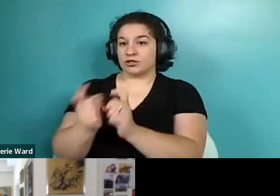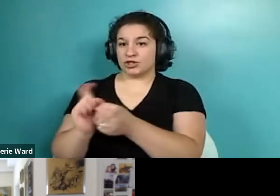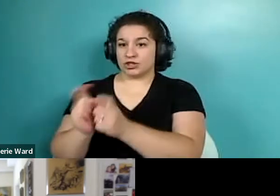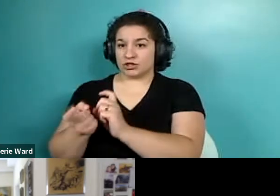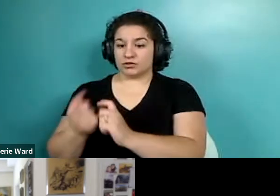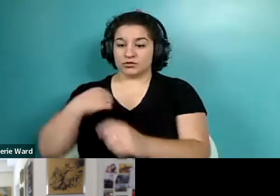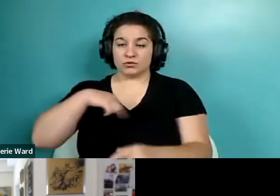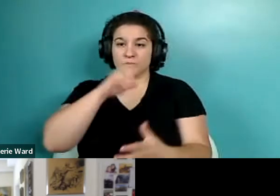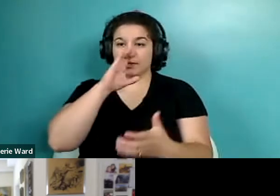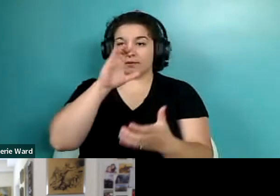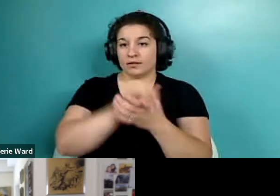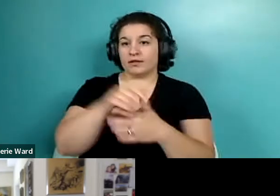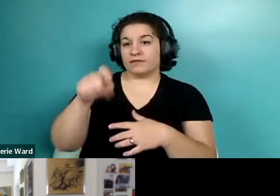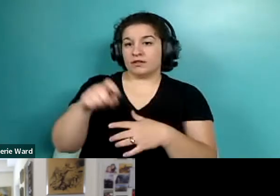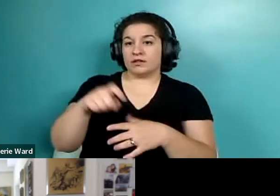need to be made.